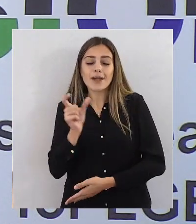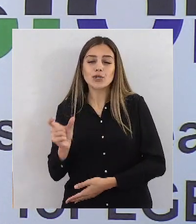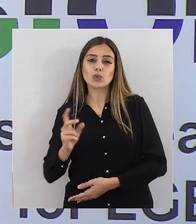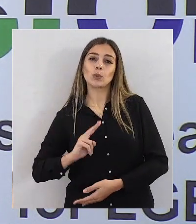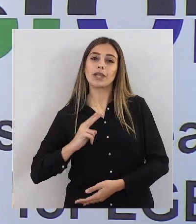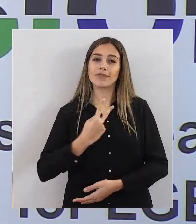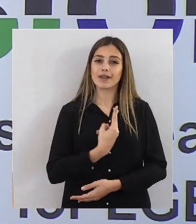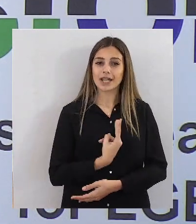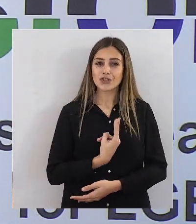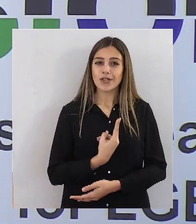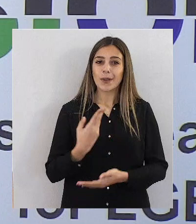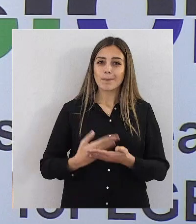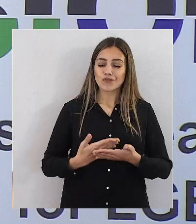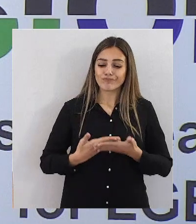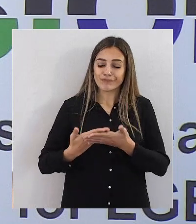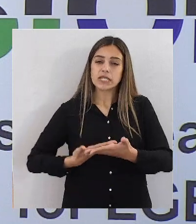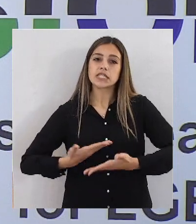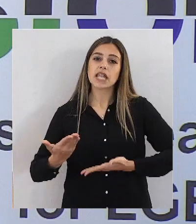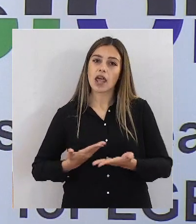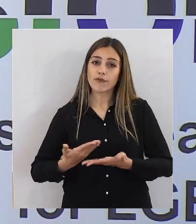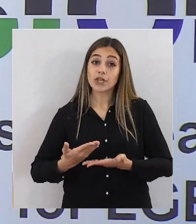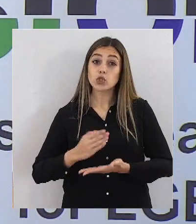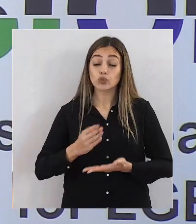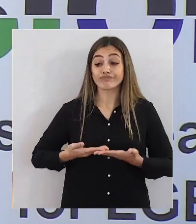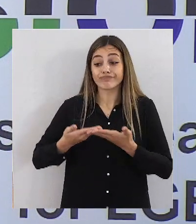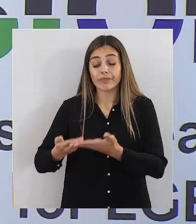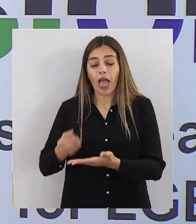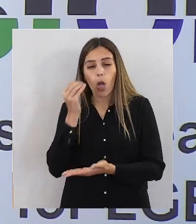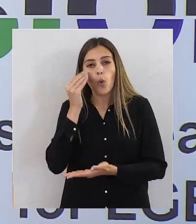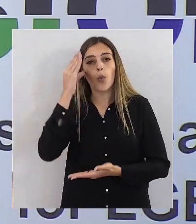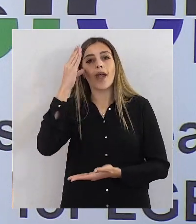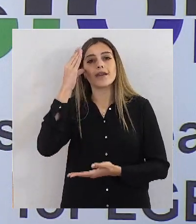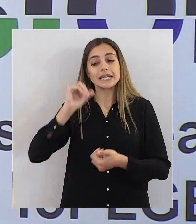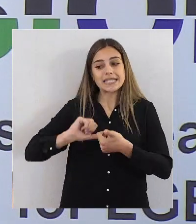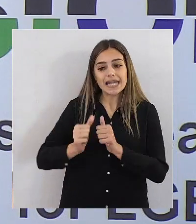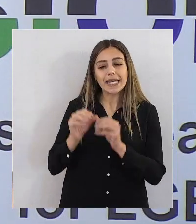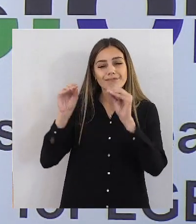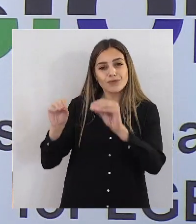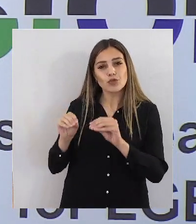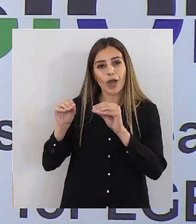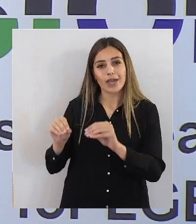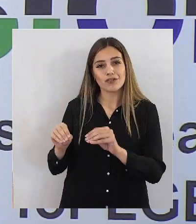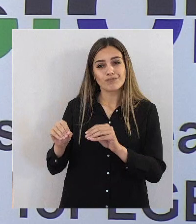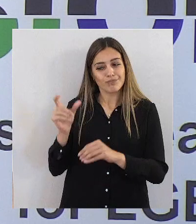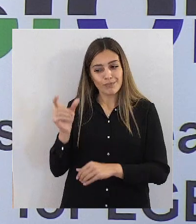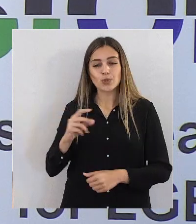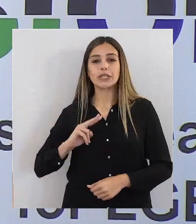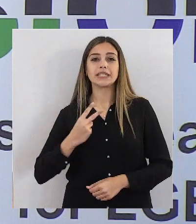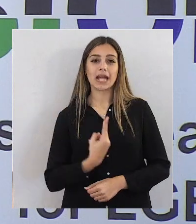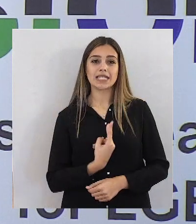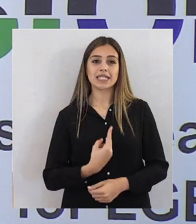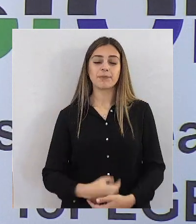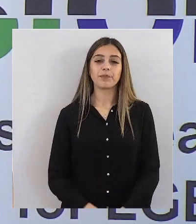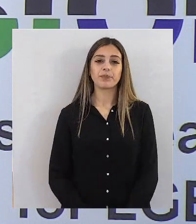accessing professional services, awareness, education, training, all that. She's going to be our next speaker. She's a